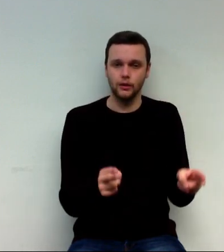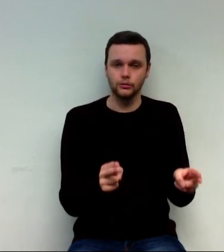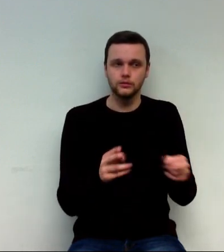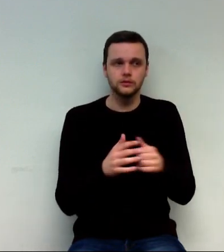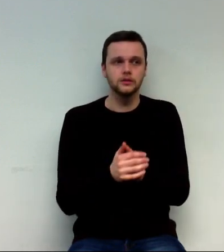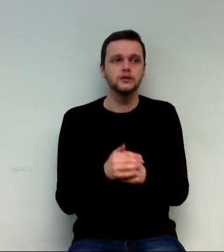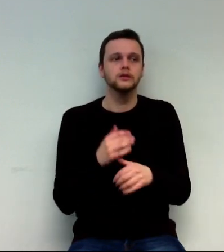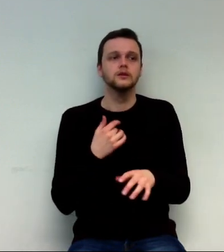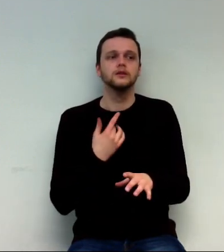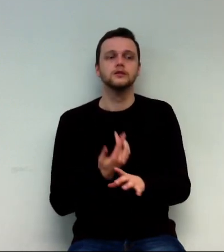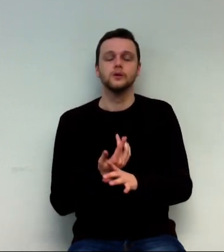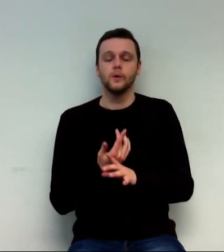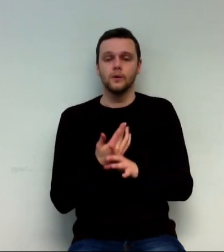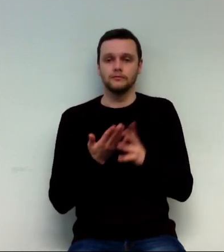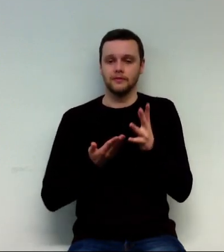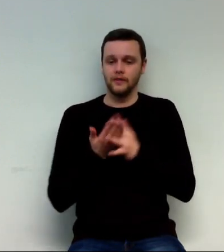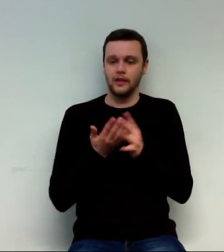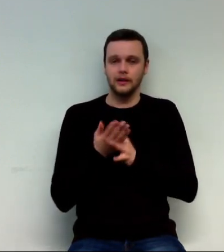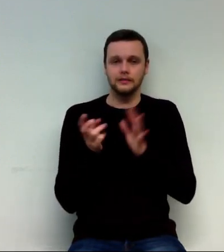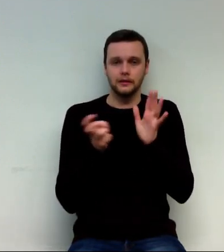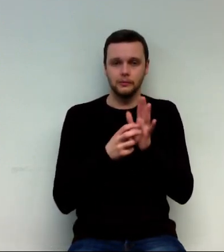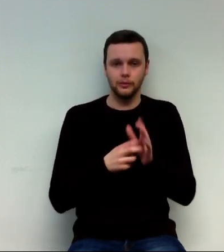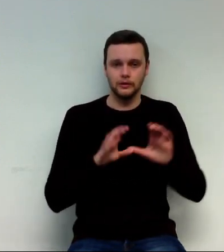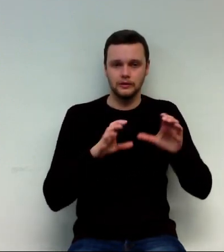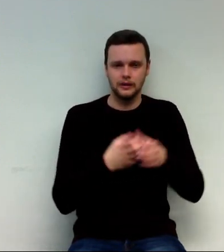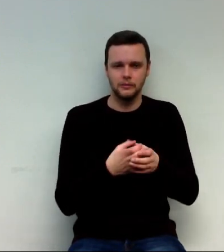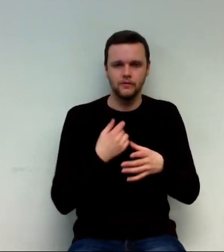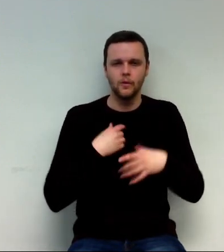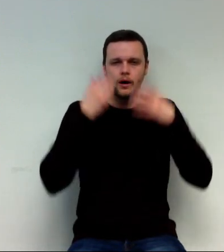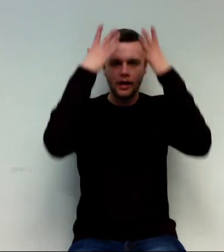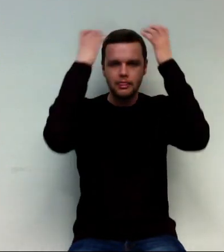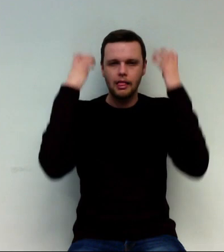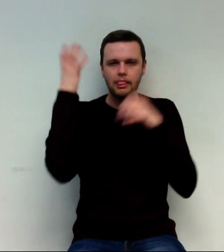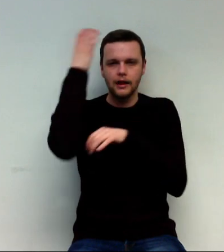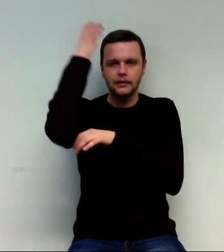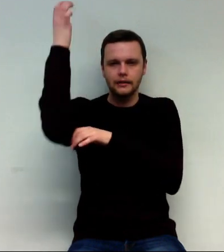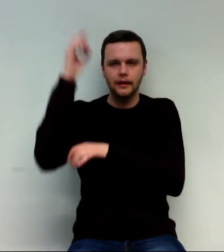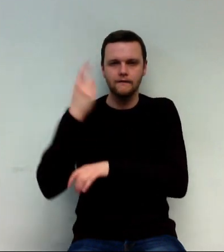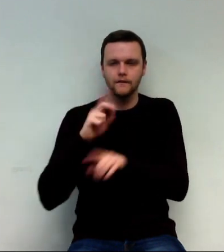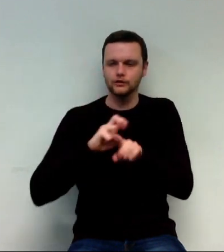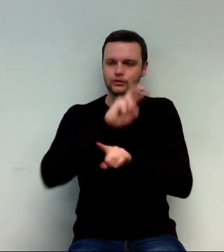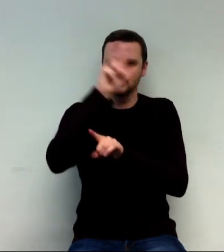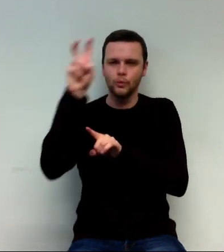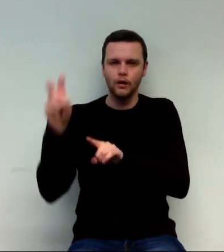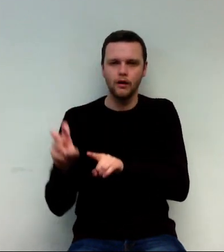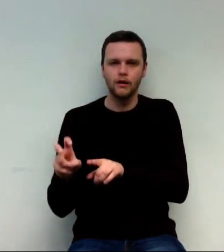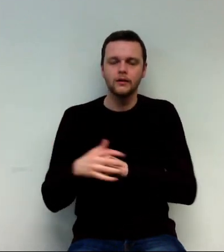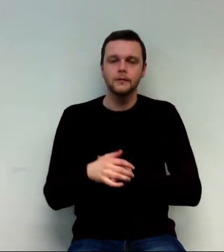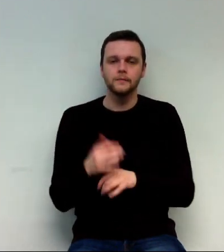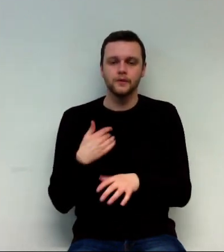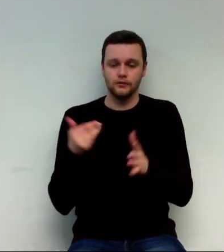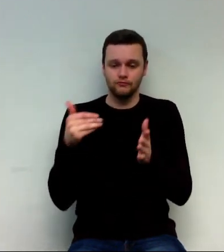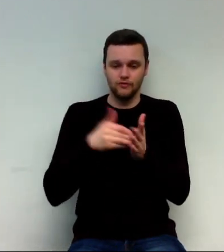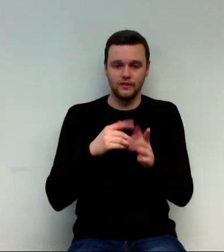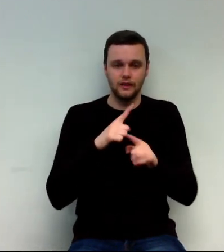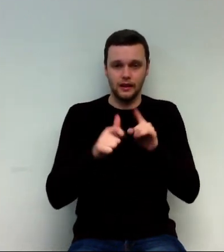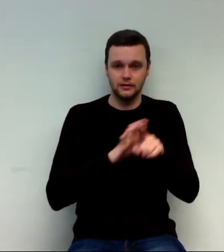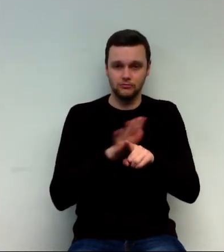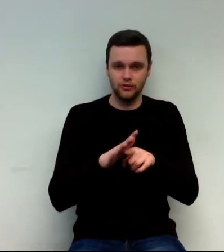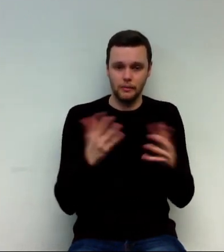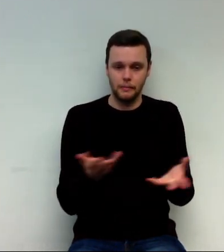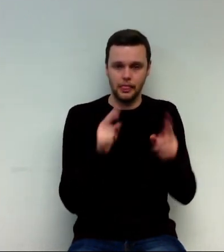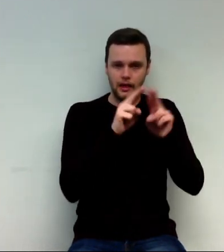in the Access Bookings team when The Lion King did its first tour out of London, and they'd said they wanted to do their